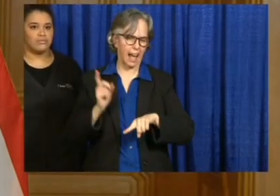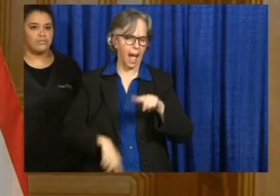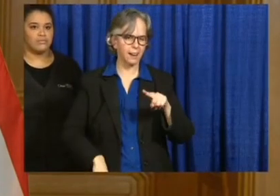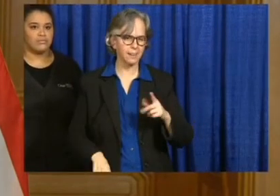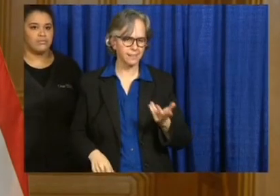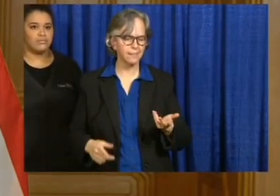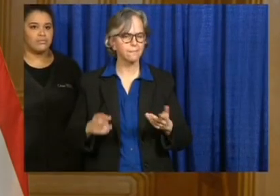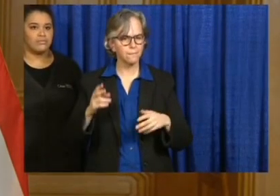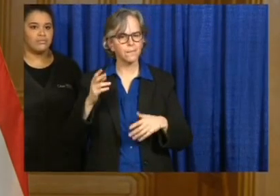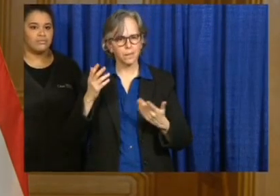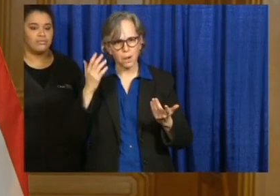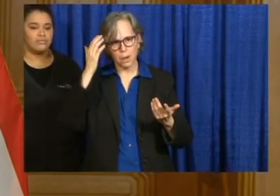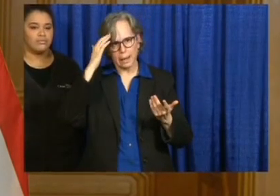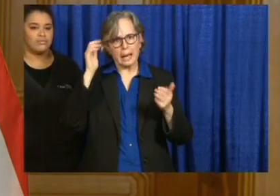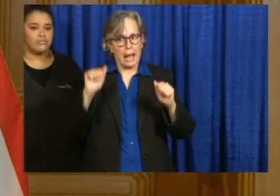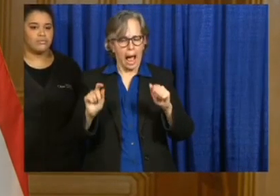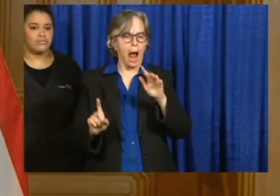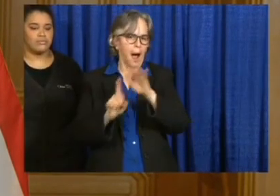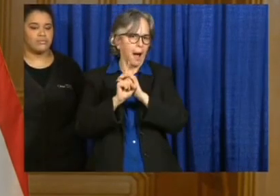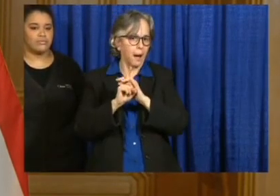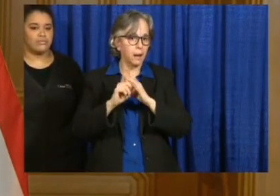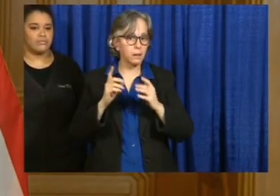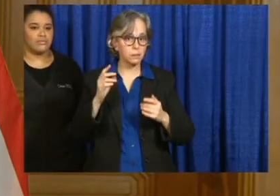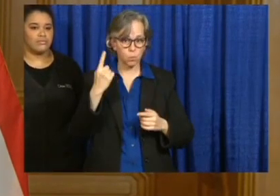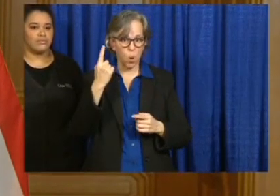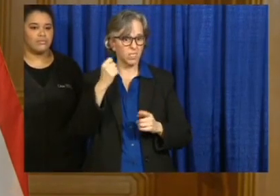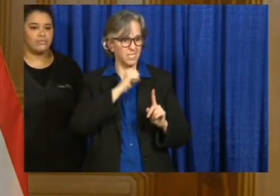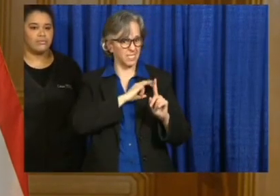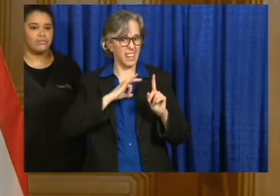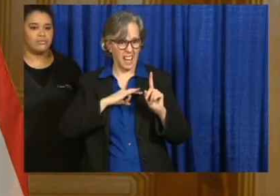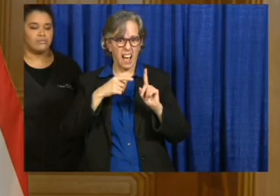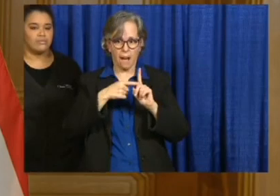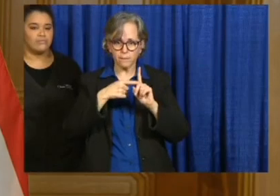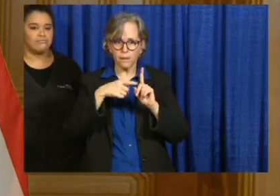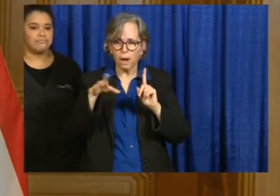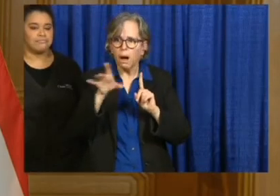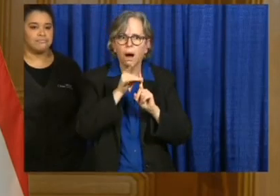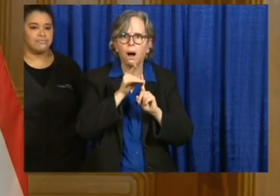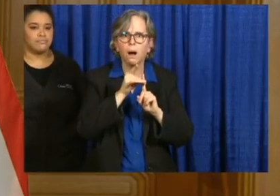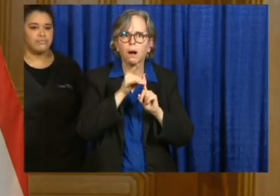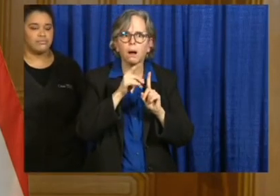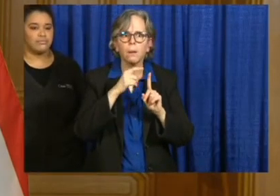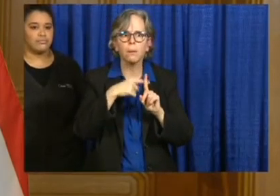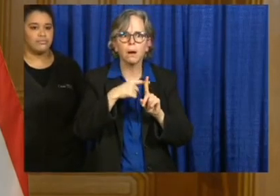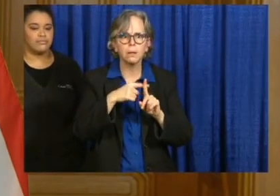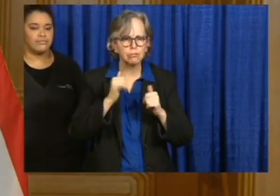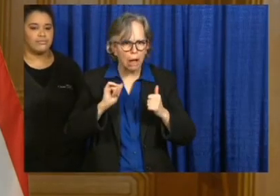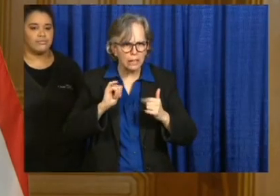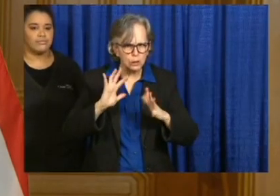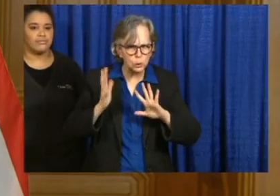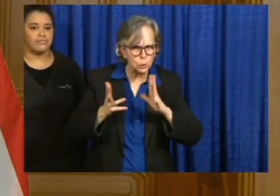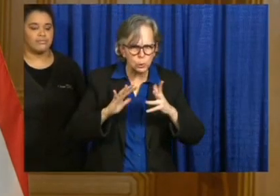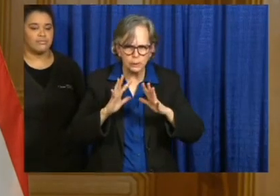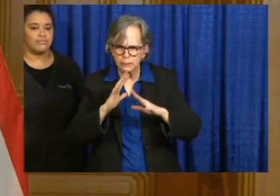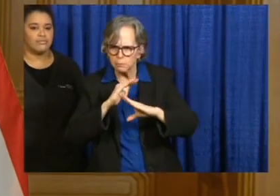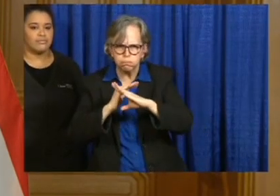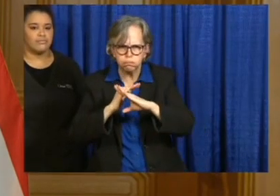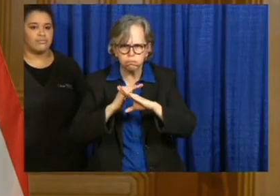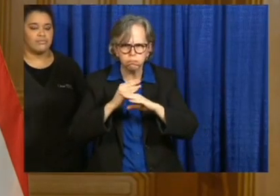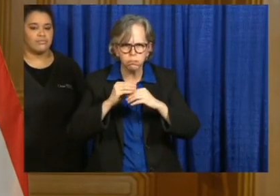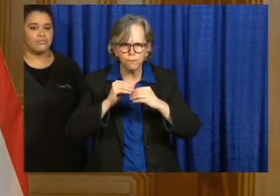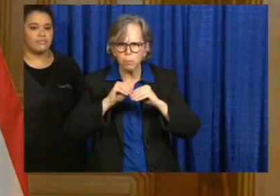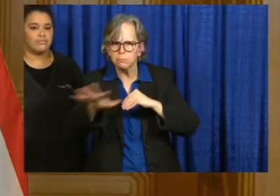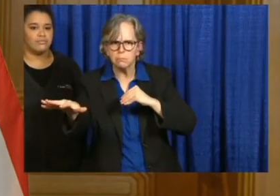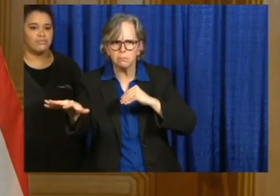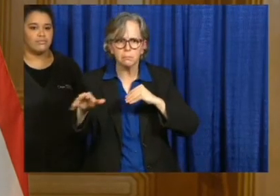as positive, and we're taking actions in regard to that. But we have been, announced it, but we have